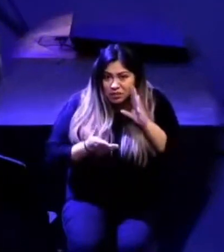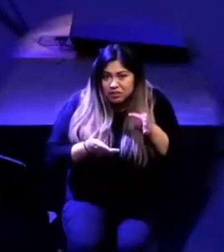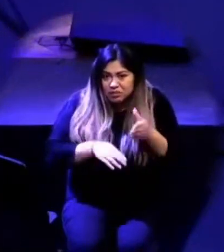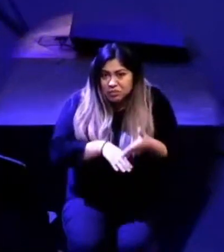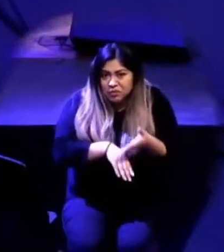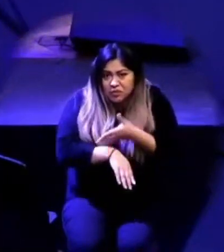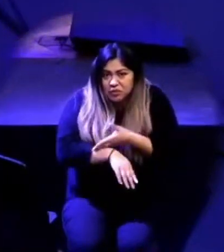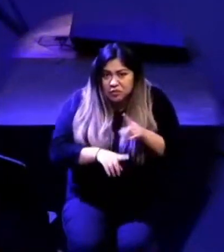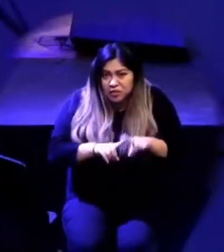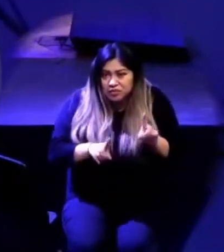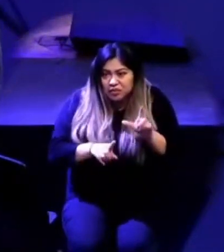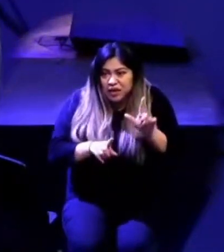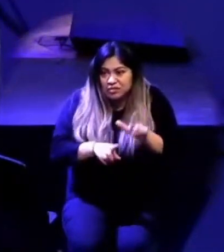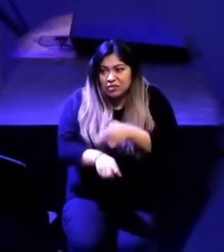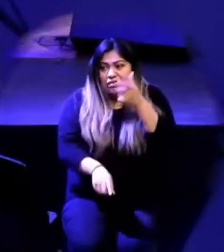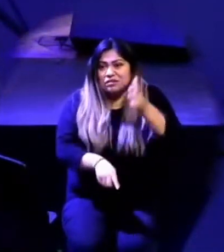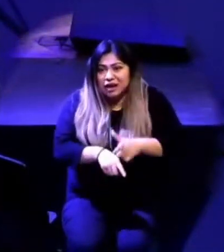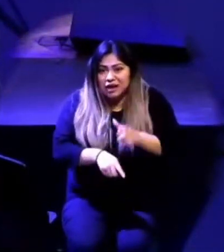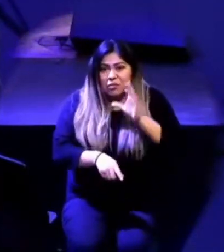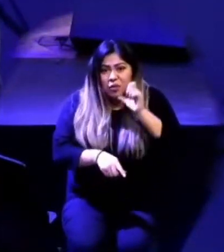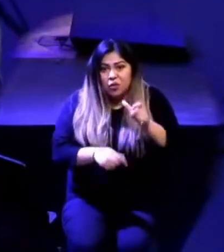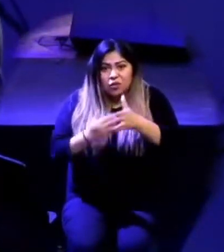not a long-term solution here.